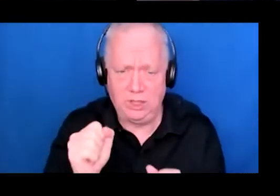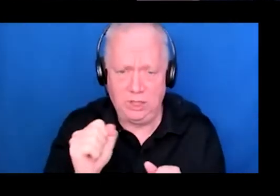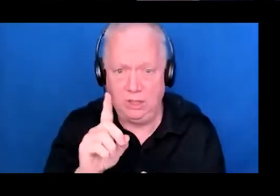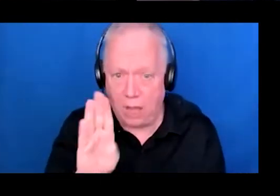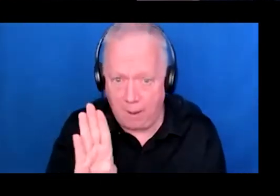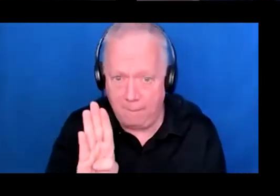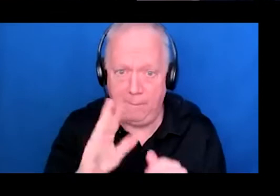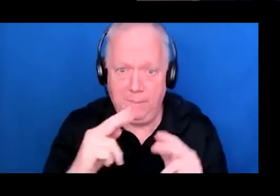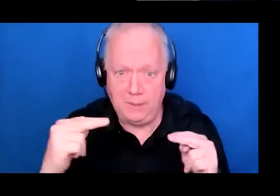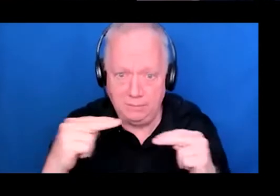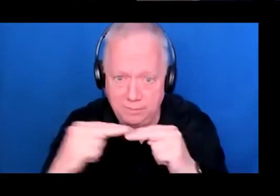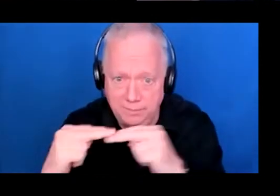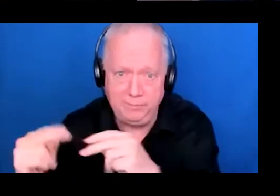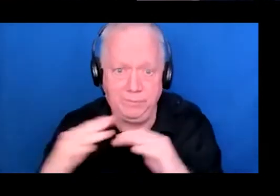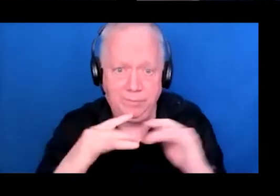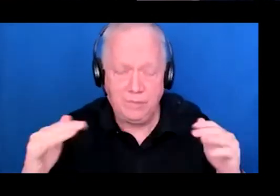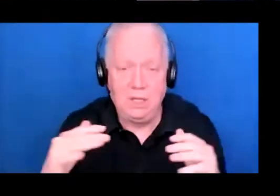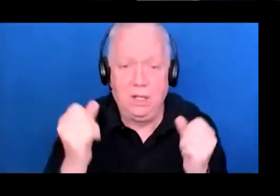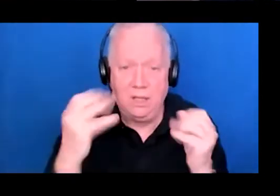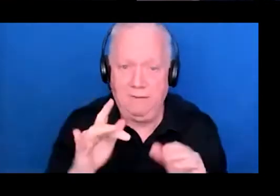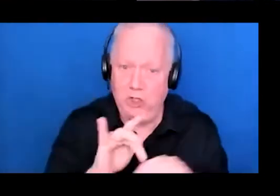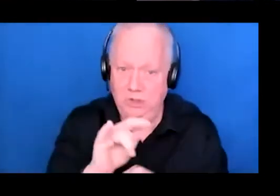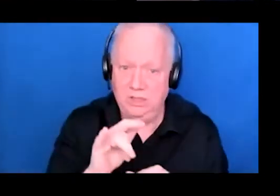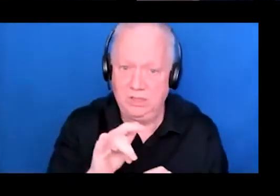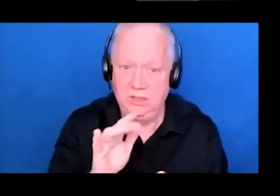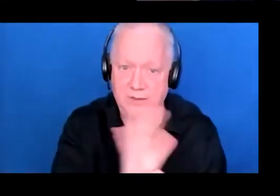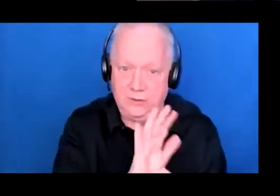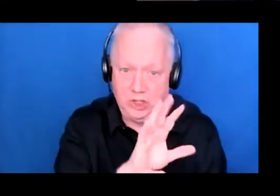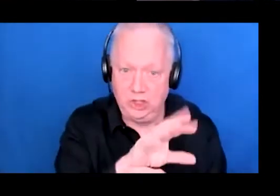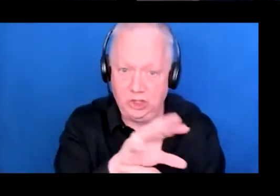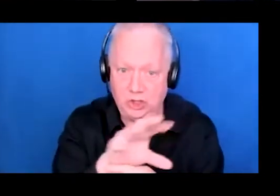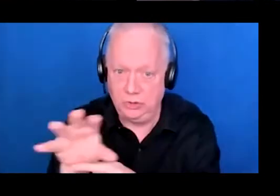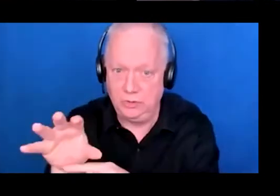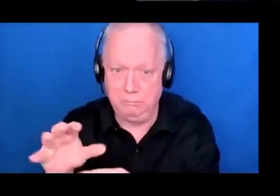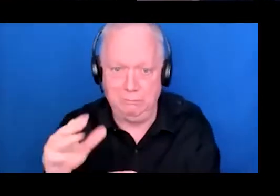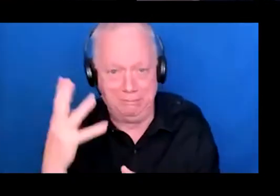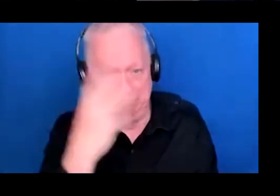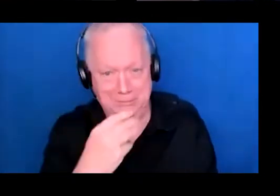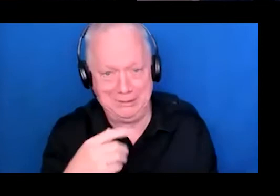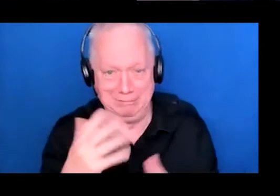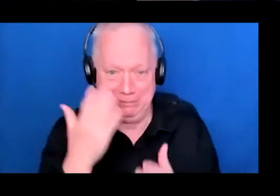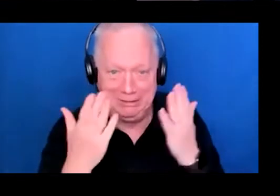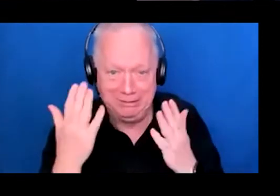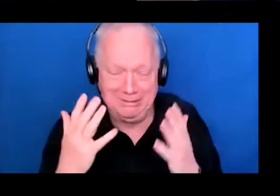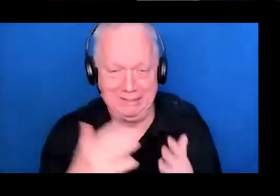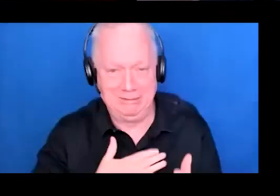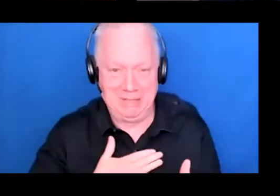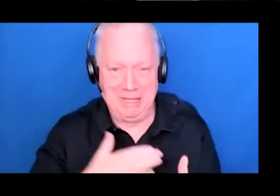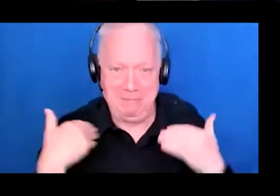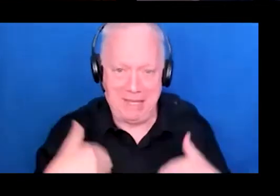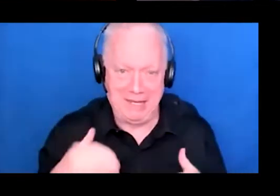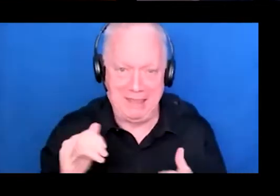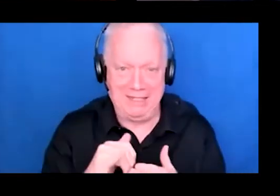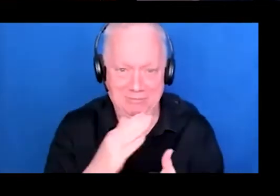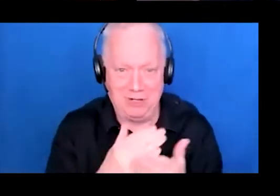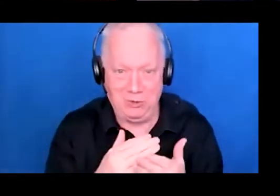it and all kinds of things. And so a lot of the earliest footage, that's pretty embarrassing. Like, you know, this is my body. Like that